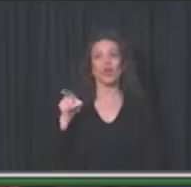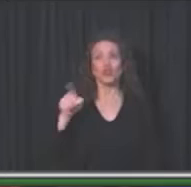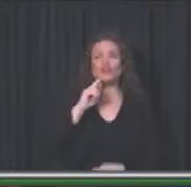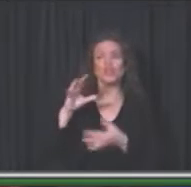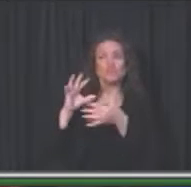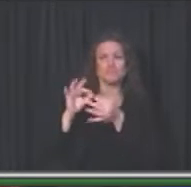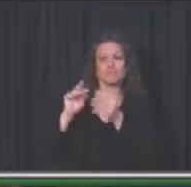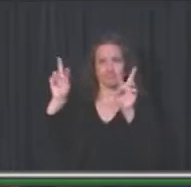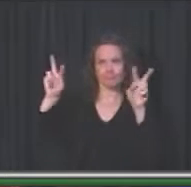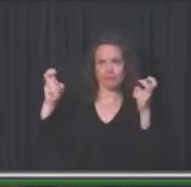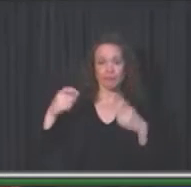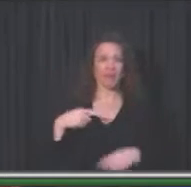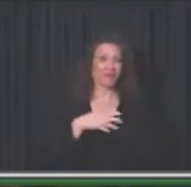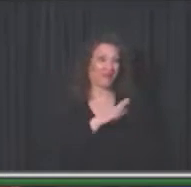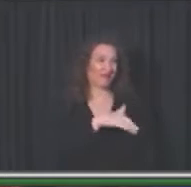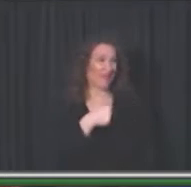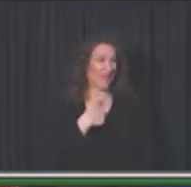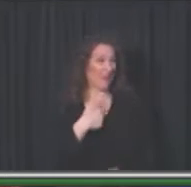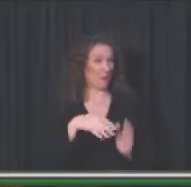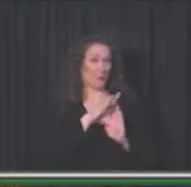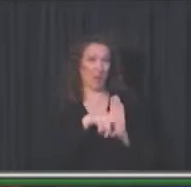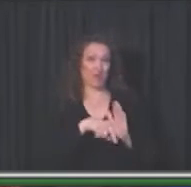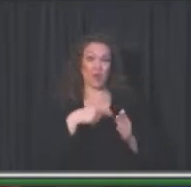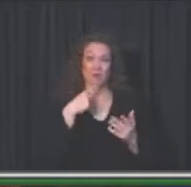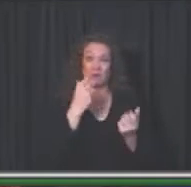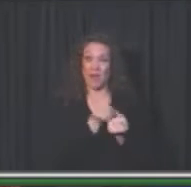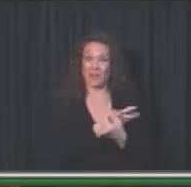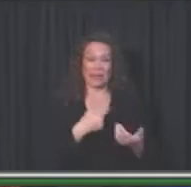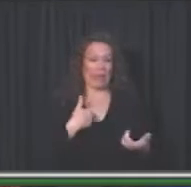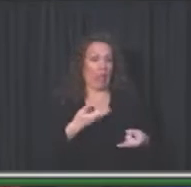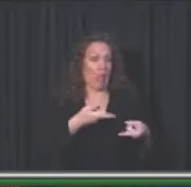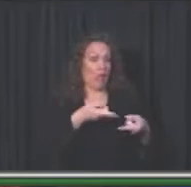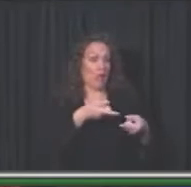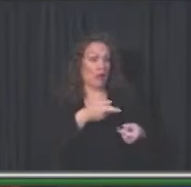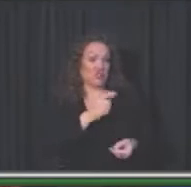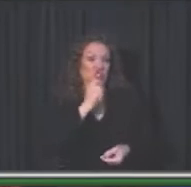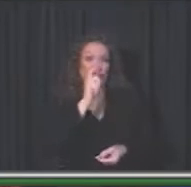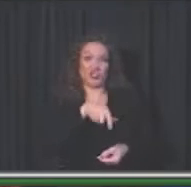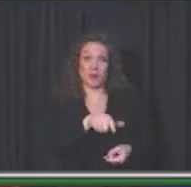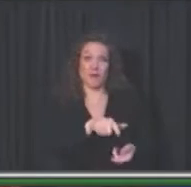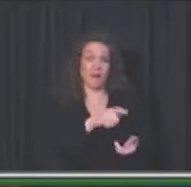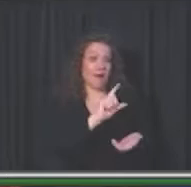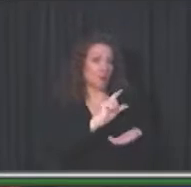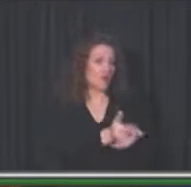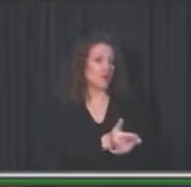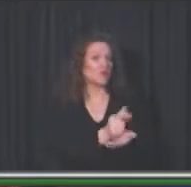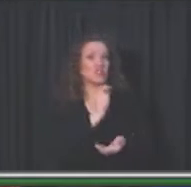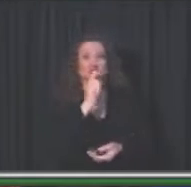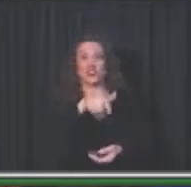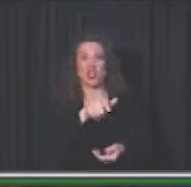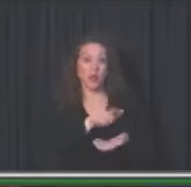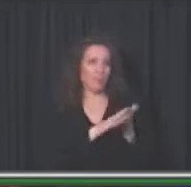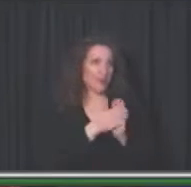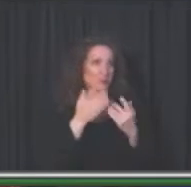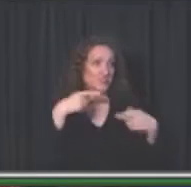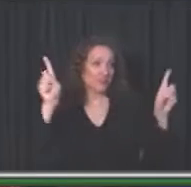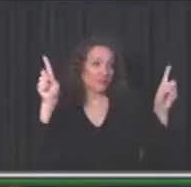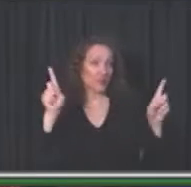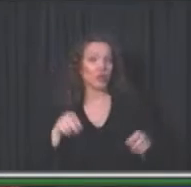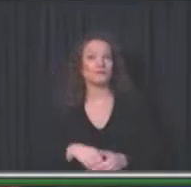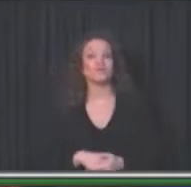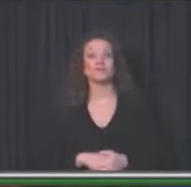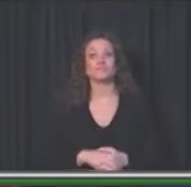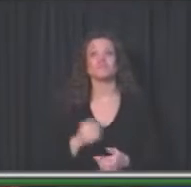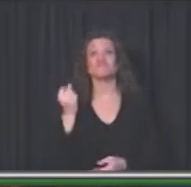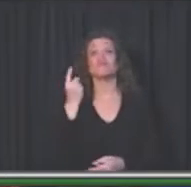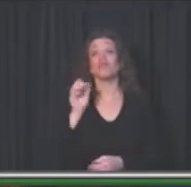that says I'm not supposed to graduate or be successful. Her mother was a single